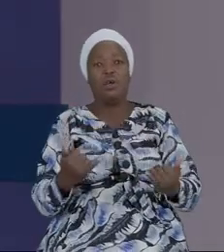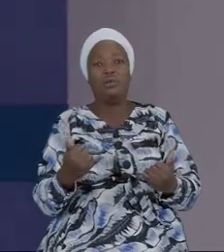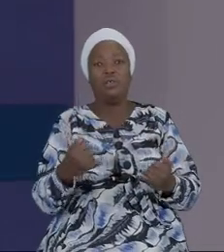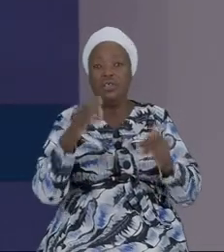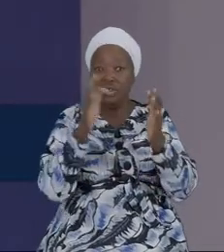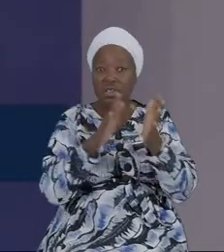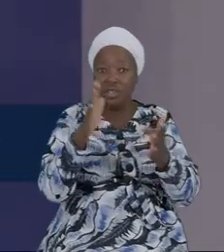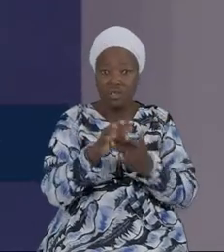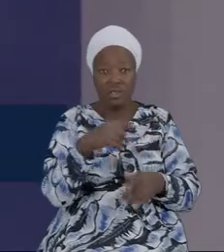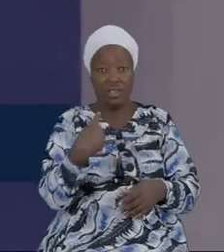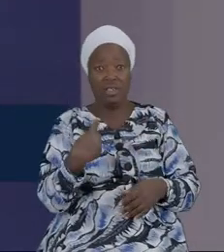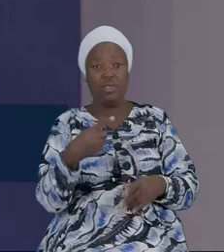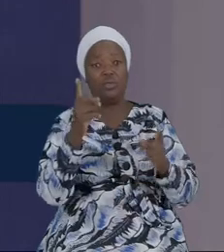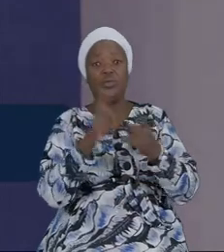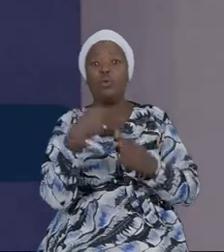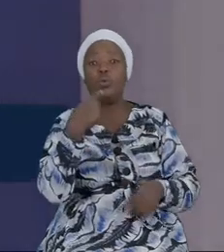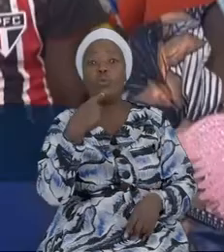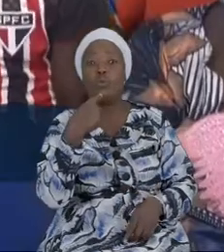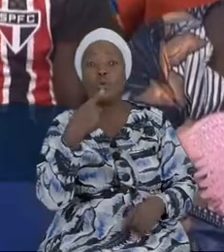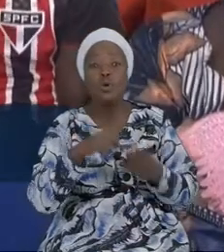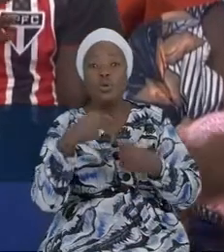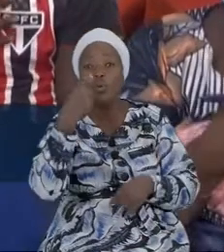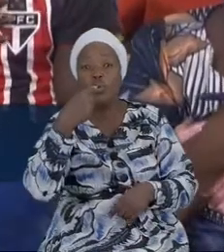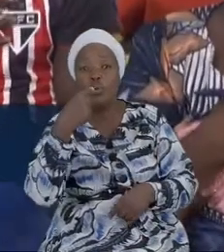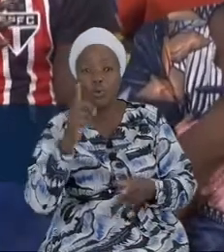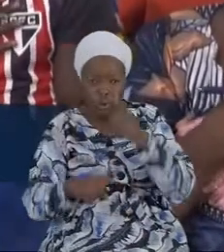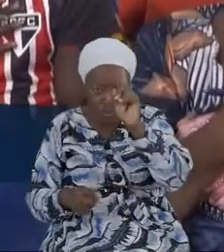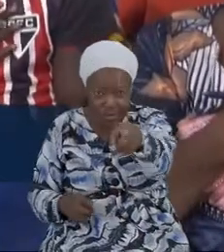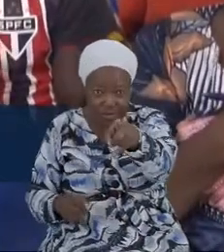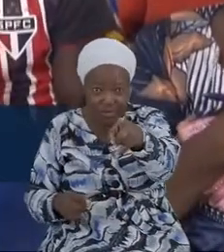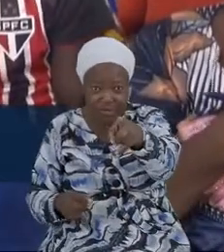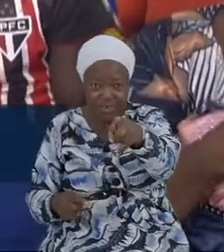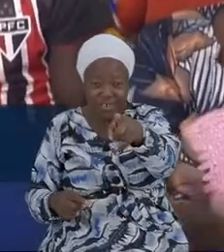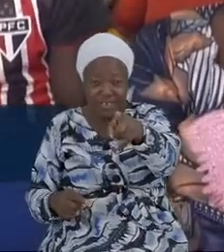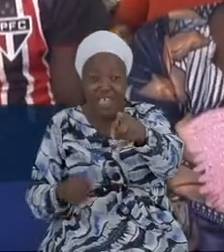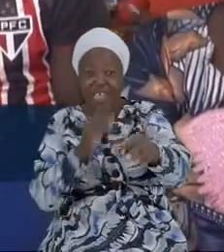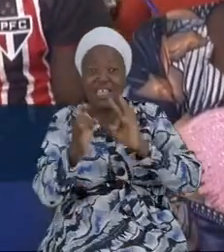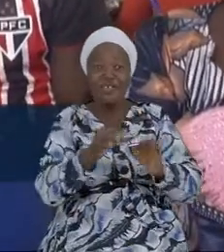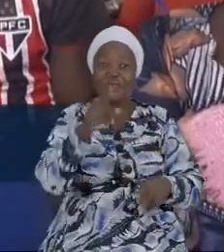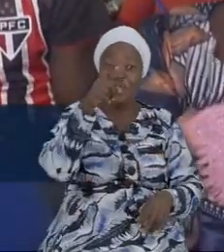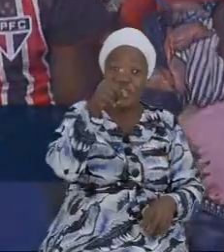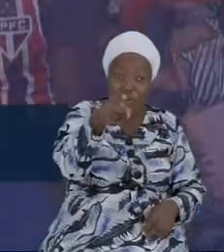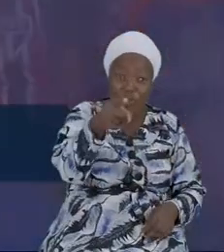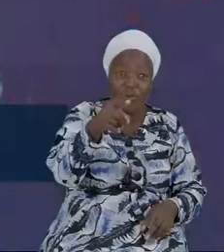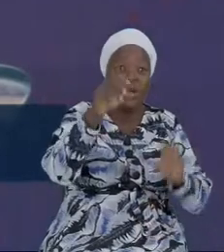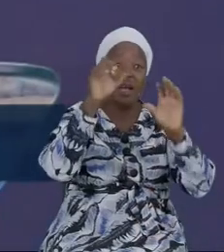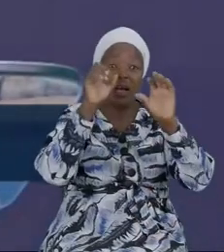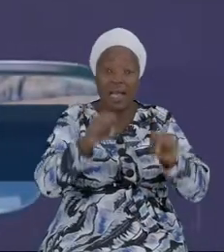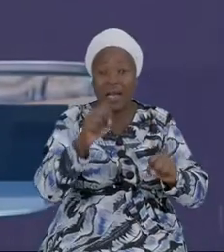Jesus said, unto whom? Unto you. If thou